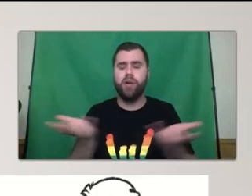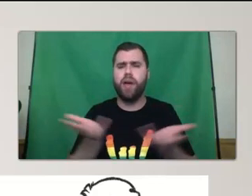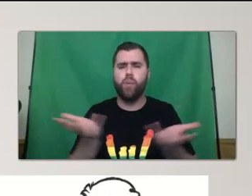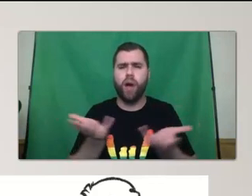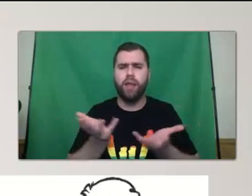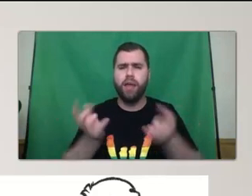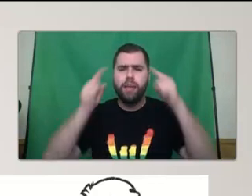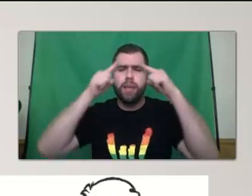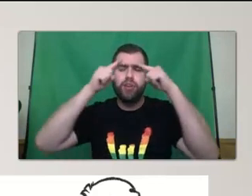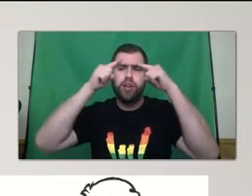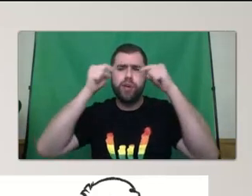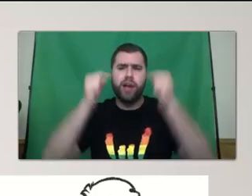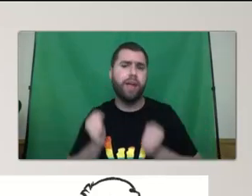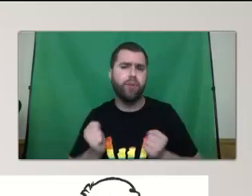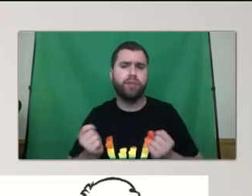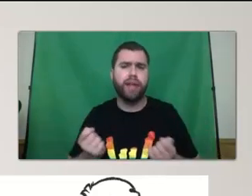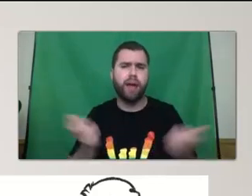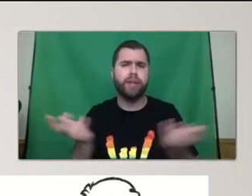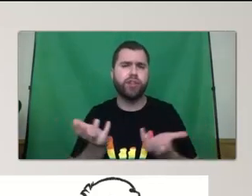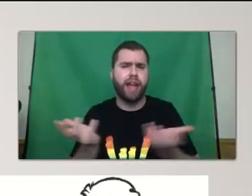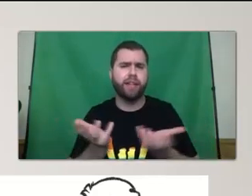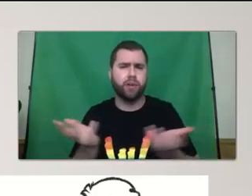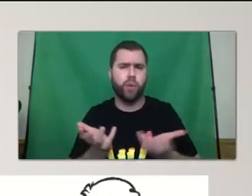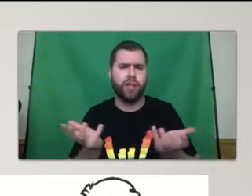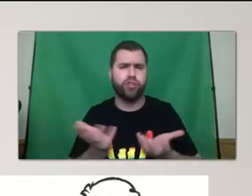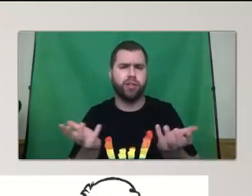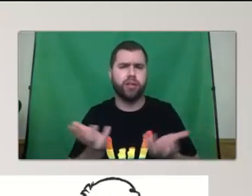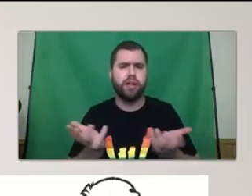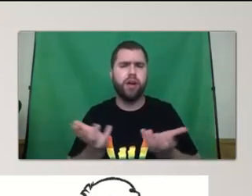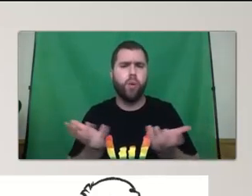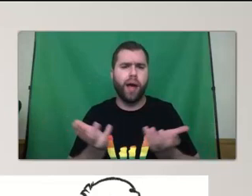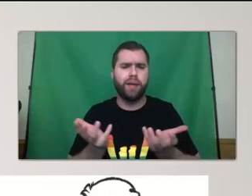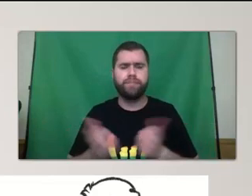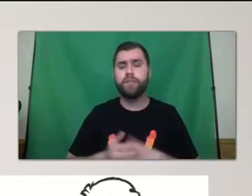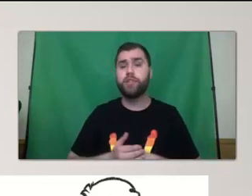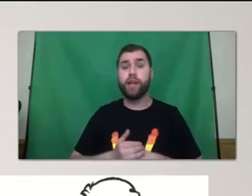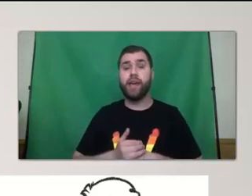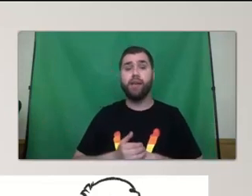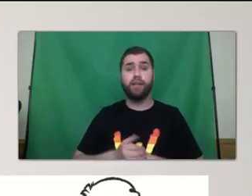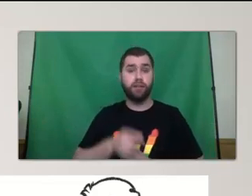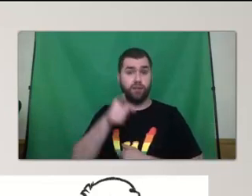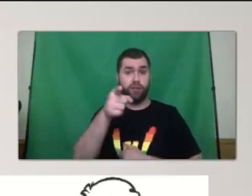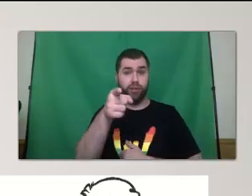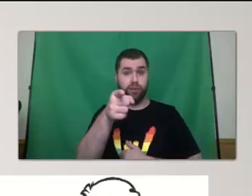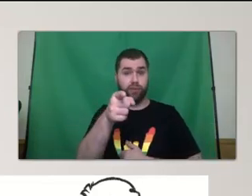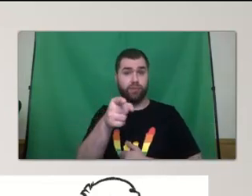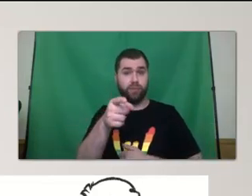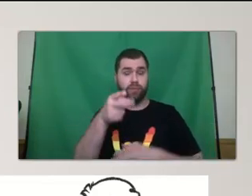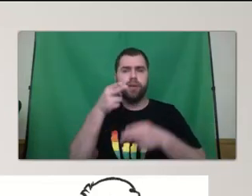down below, and what. Make sure you bring your eyebrows down, because you're asking a question. What. So again,